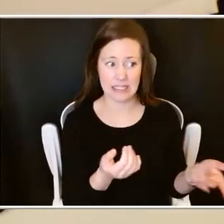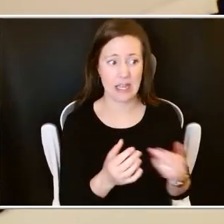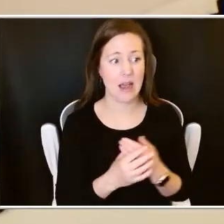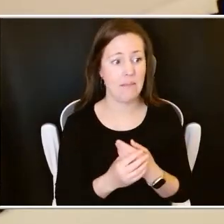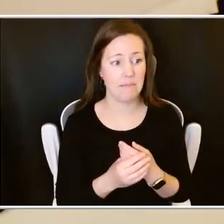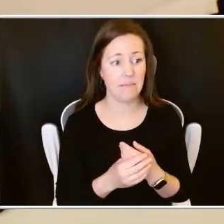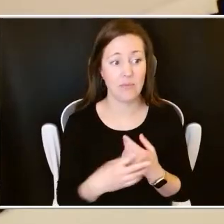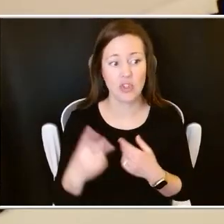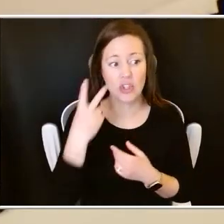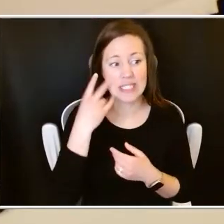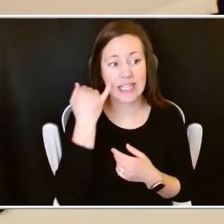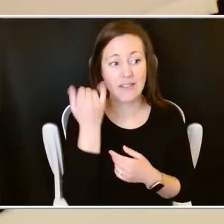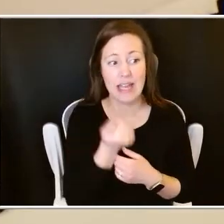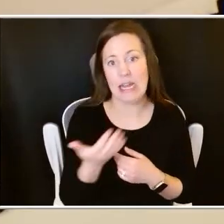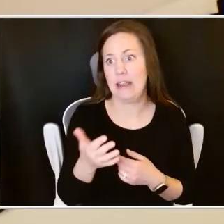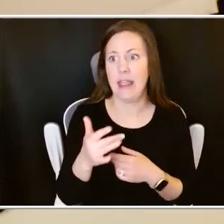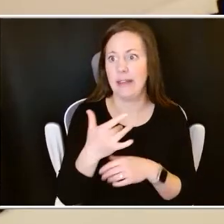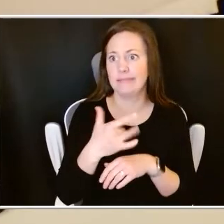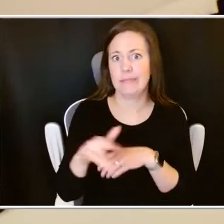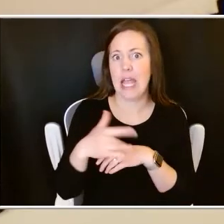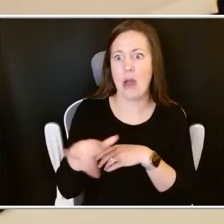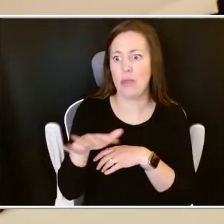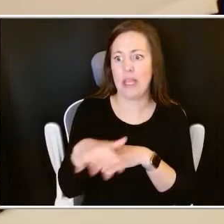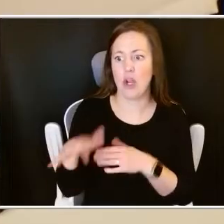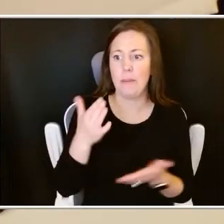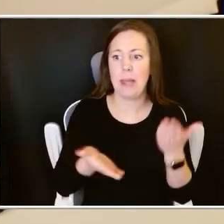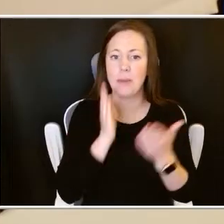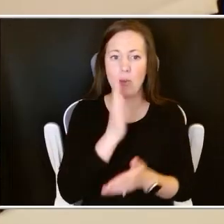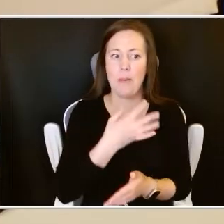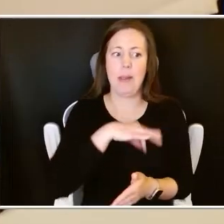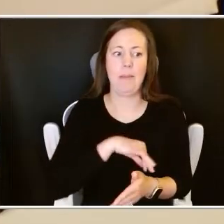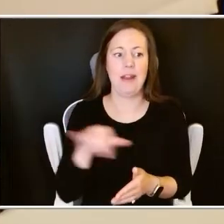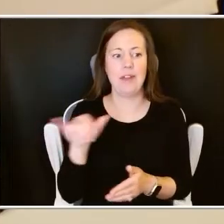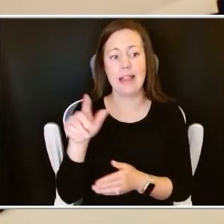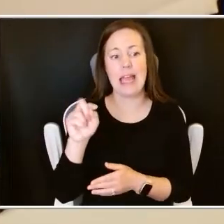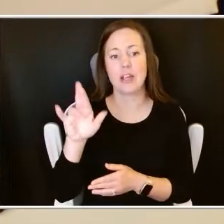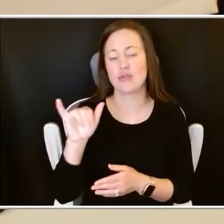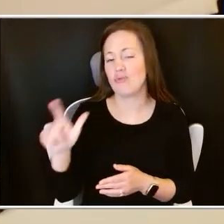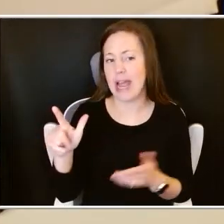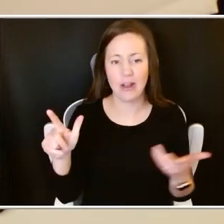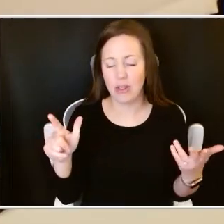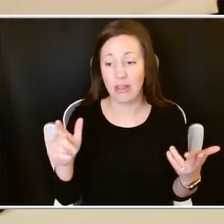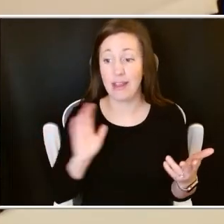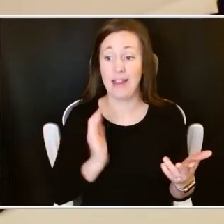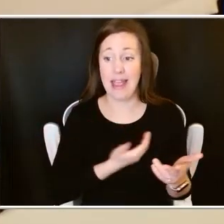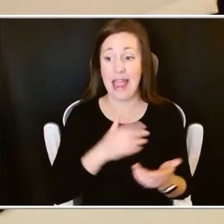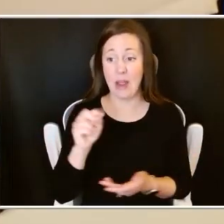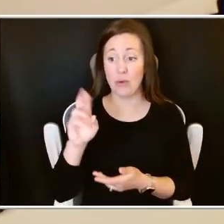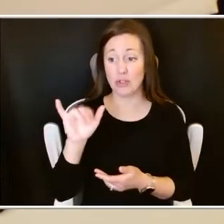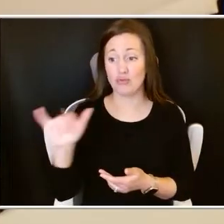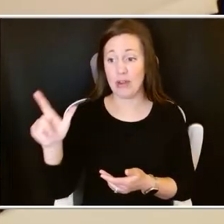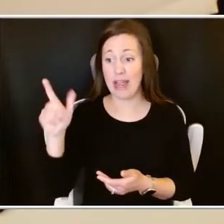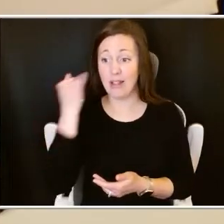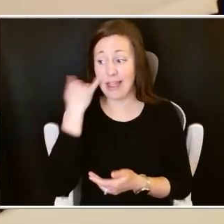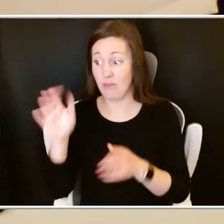if there's anything out there that may be of benefit, like a trial. If our trial was open, Kathy would have enrolled on it. So I